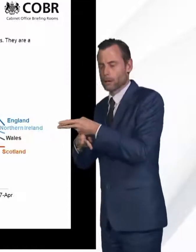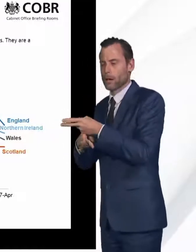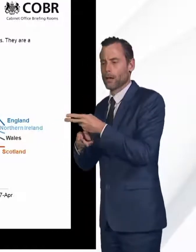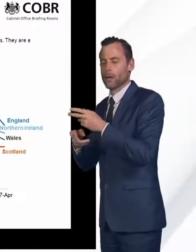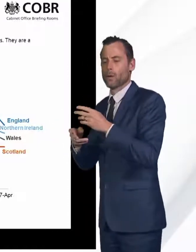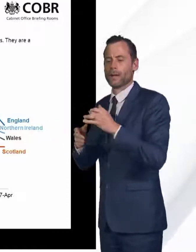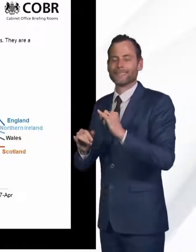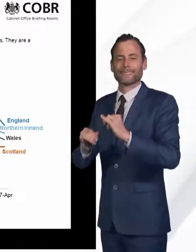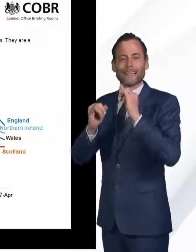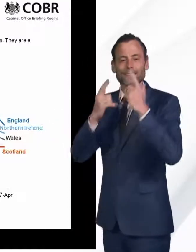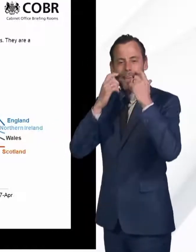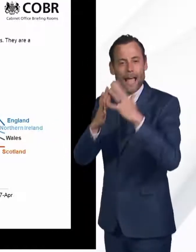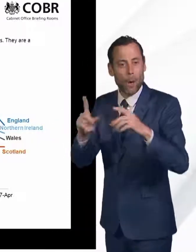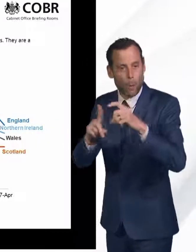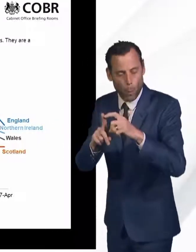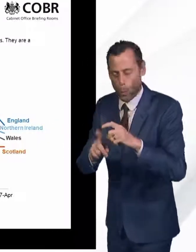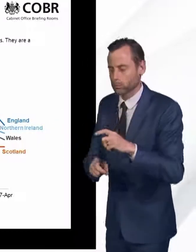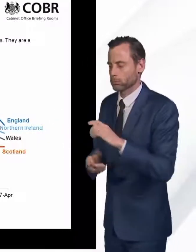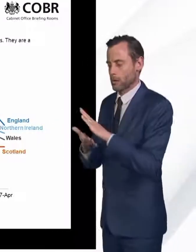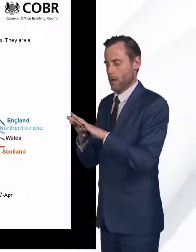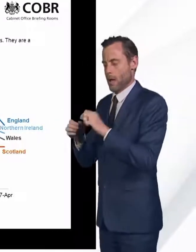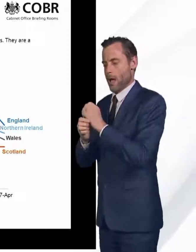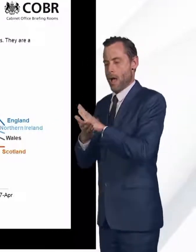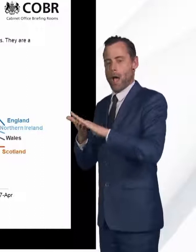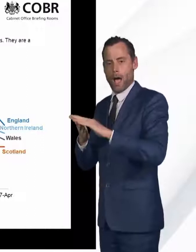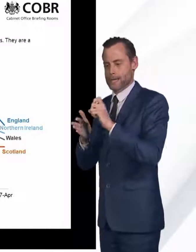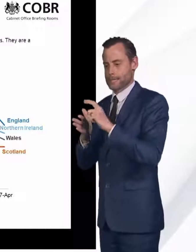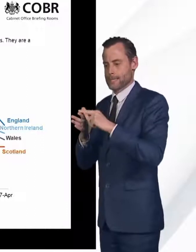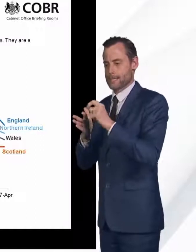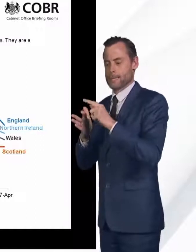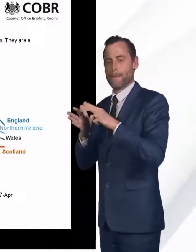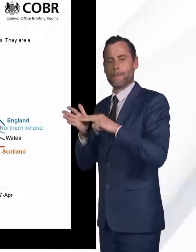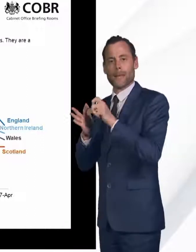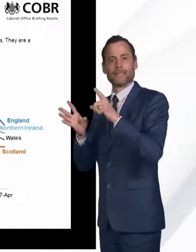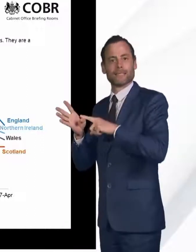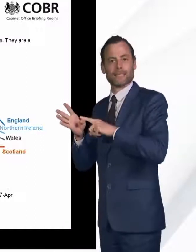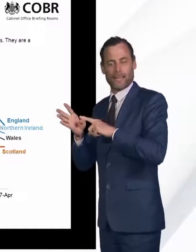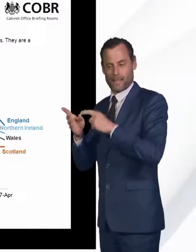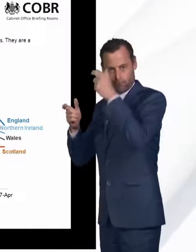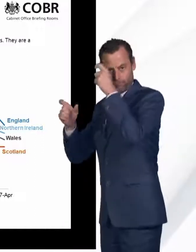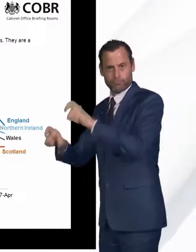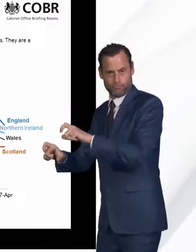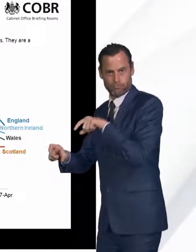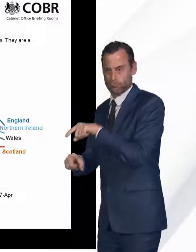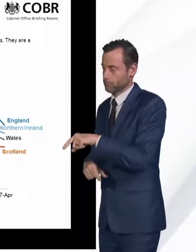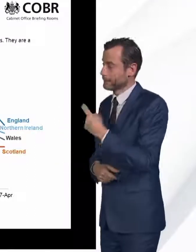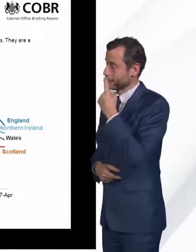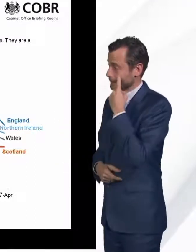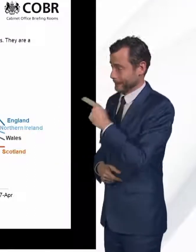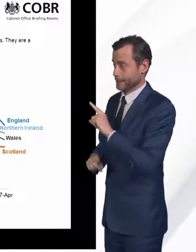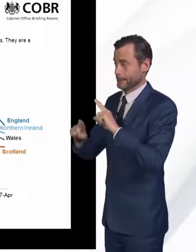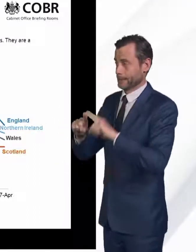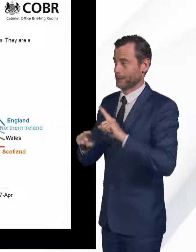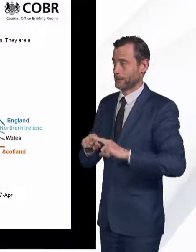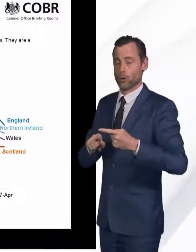different lines are England, Northern Ireland, Wales and Scotland. And what you see is